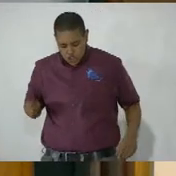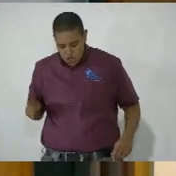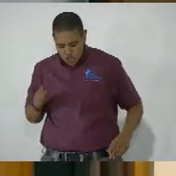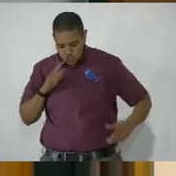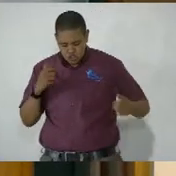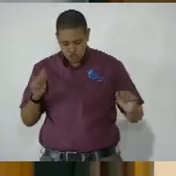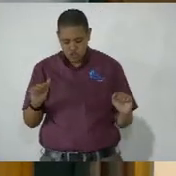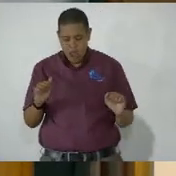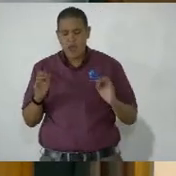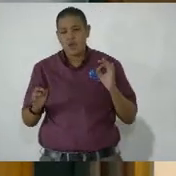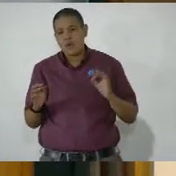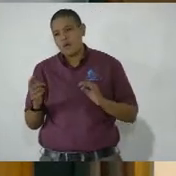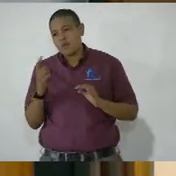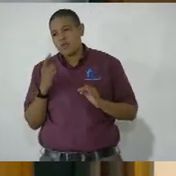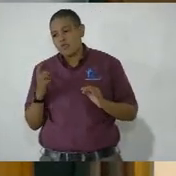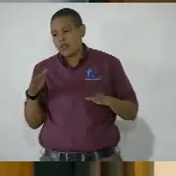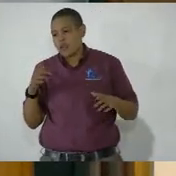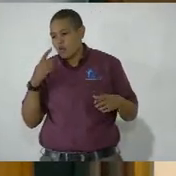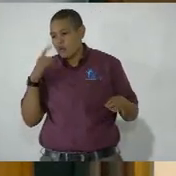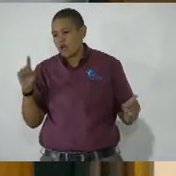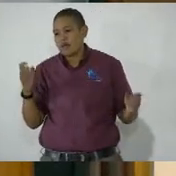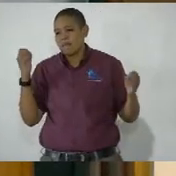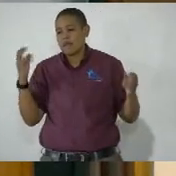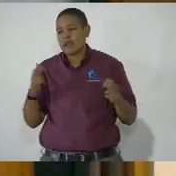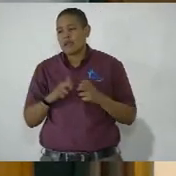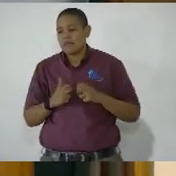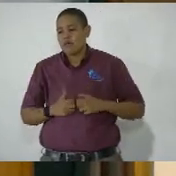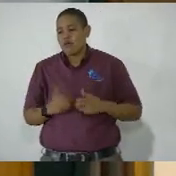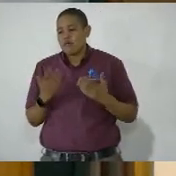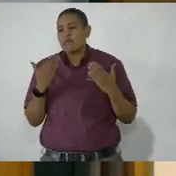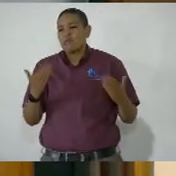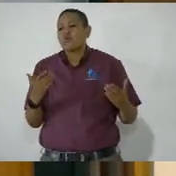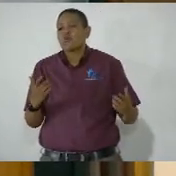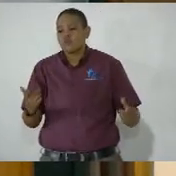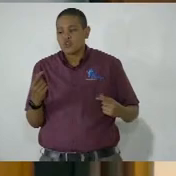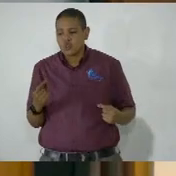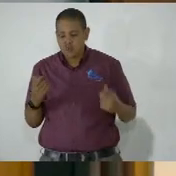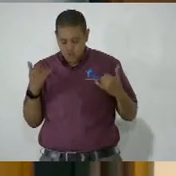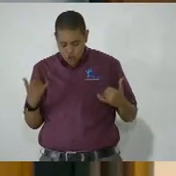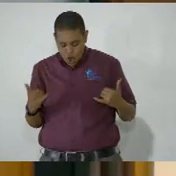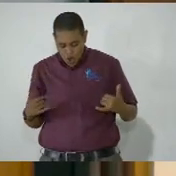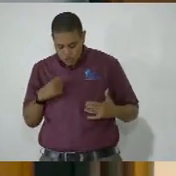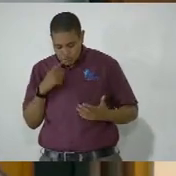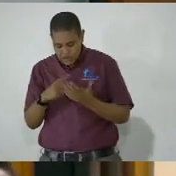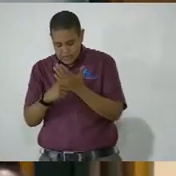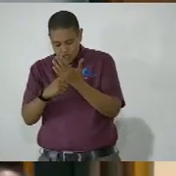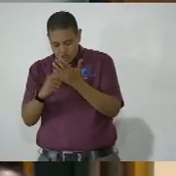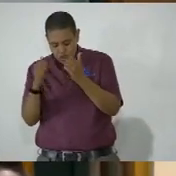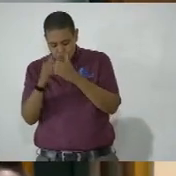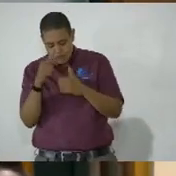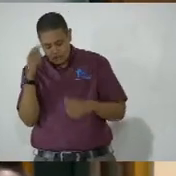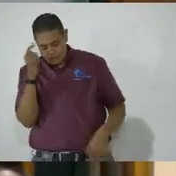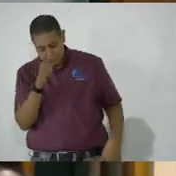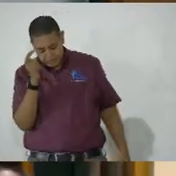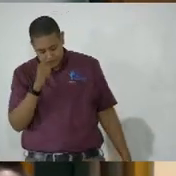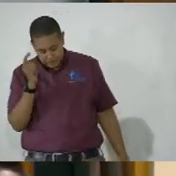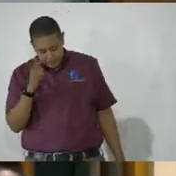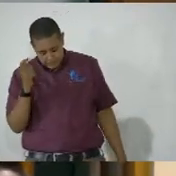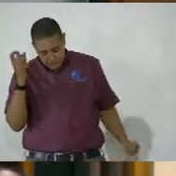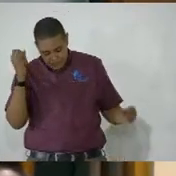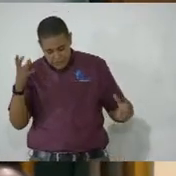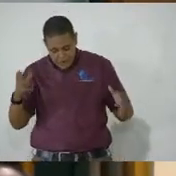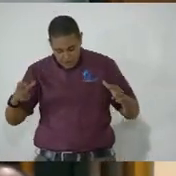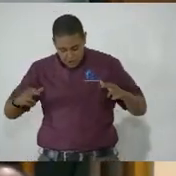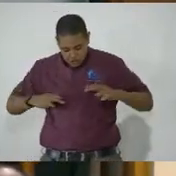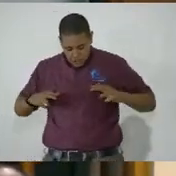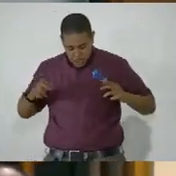try cases. It hasn't worked out. There are many problems in doing so. But I have been in discussion, Madam Speaker, with many retired